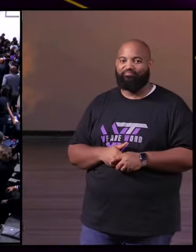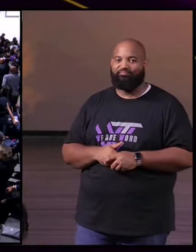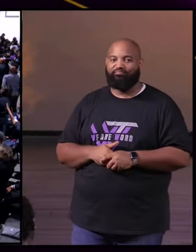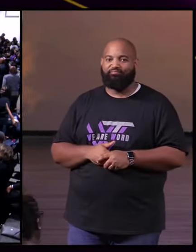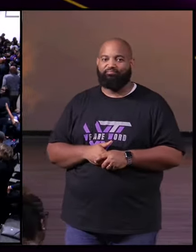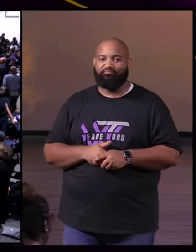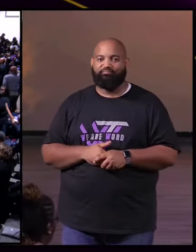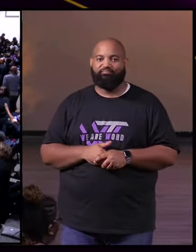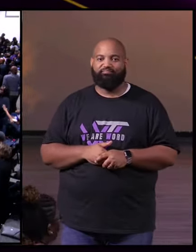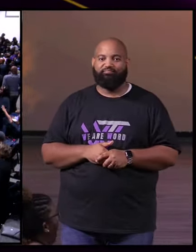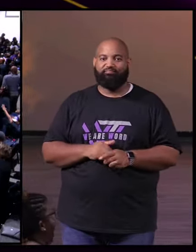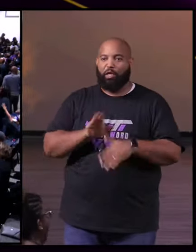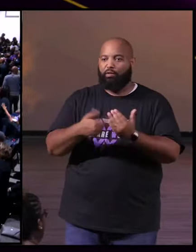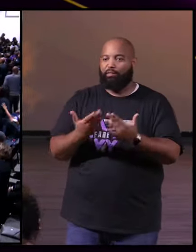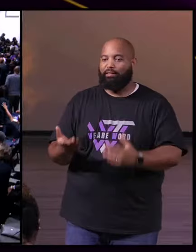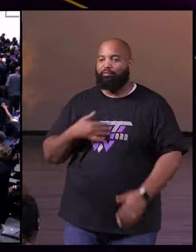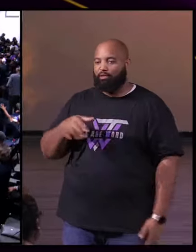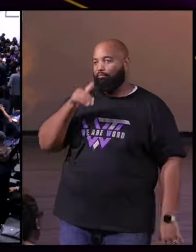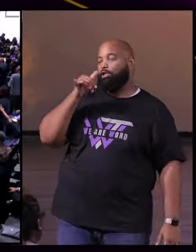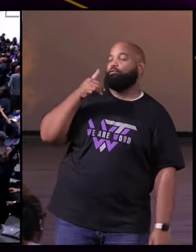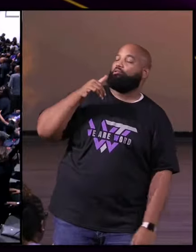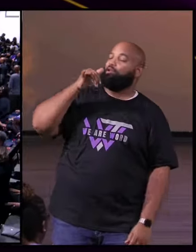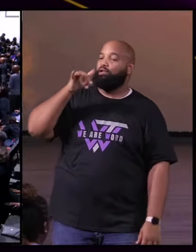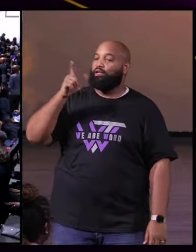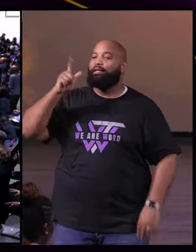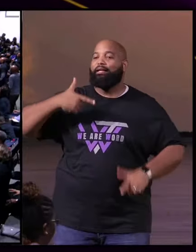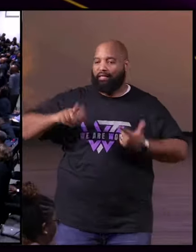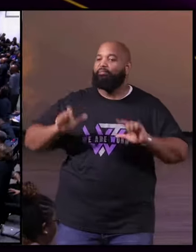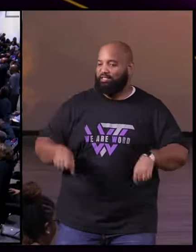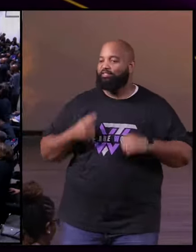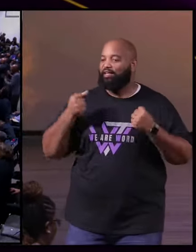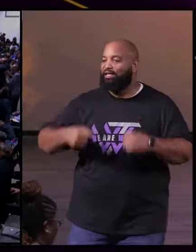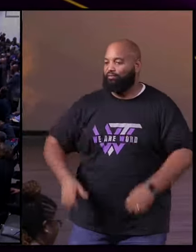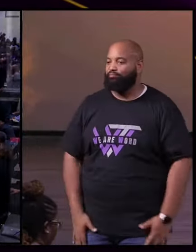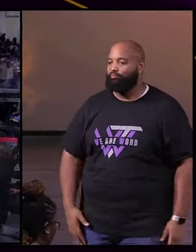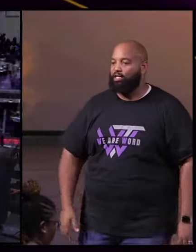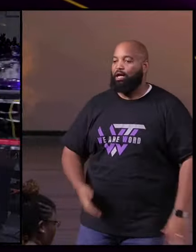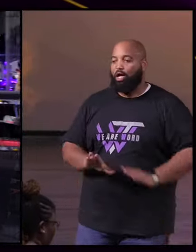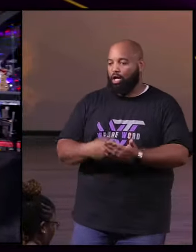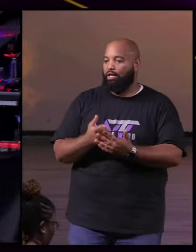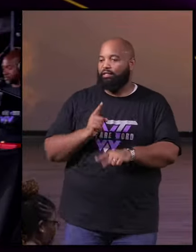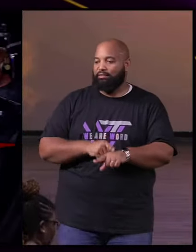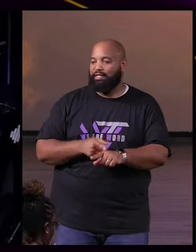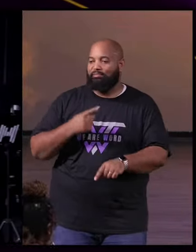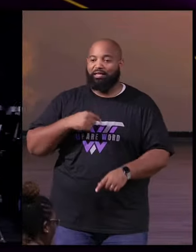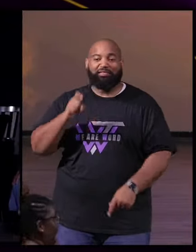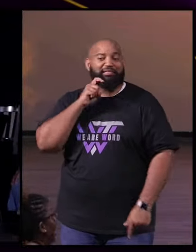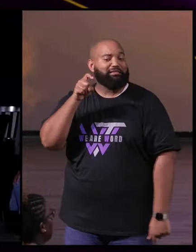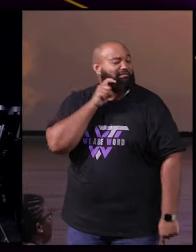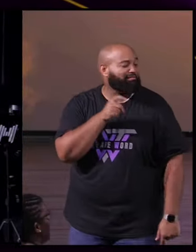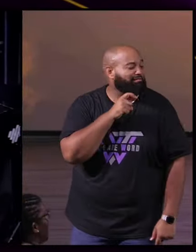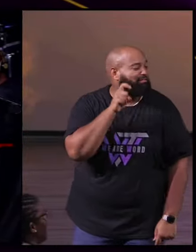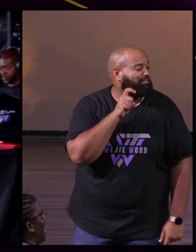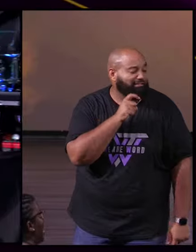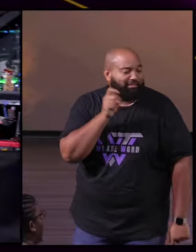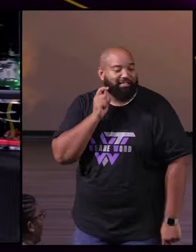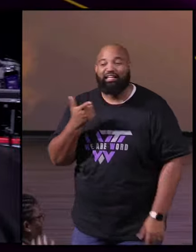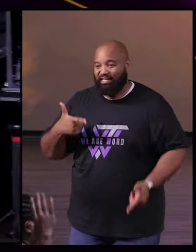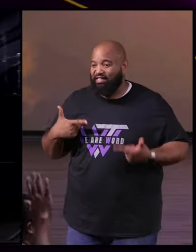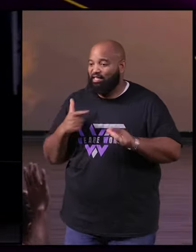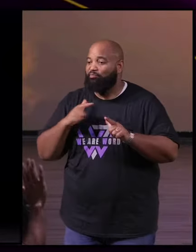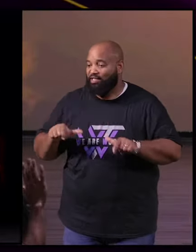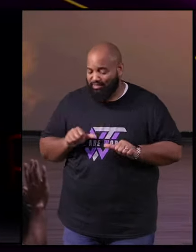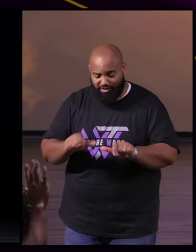All the times I got drunk, he let me live. All the time I slept around, he let me